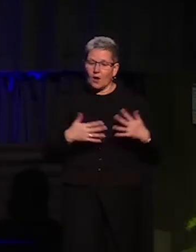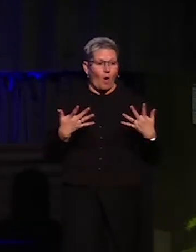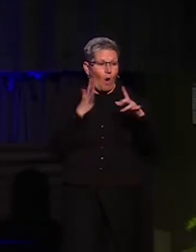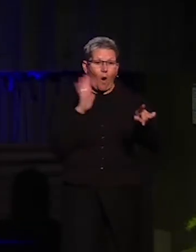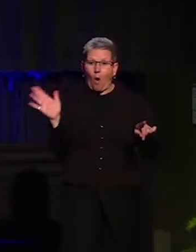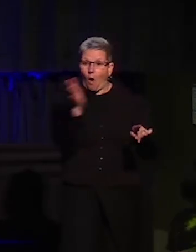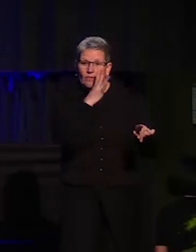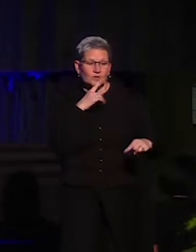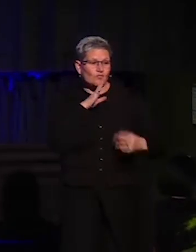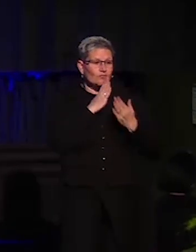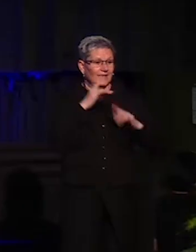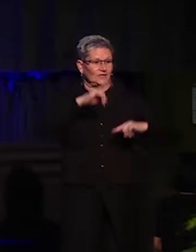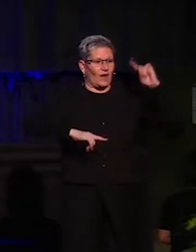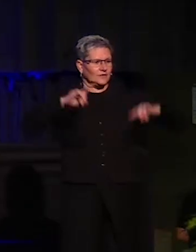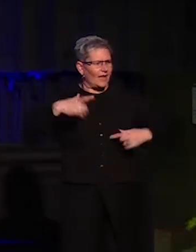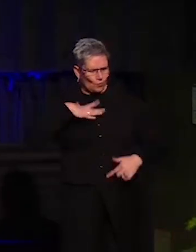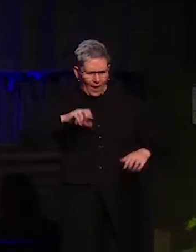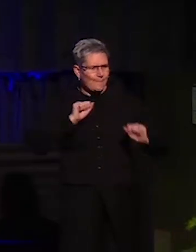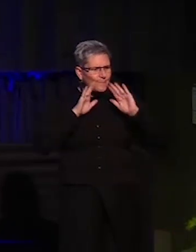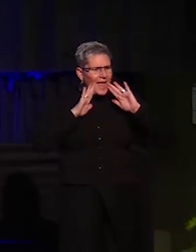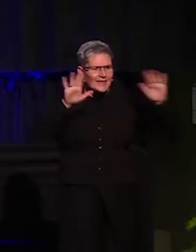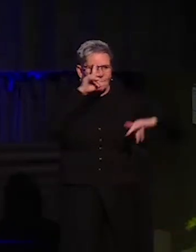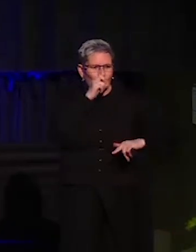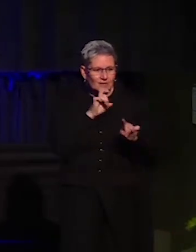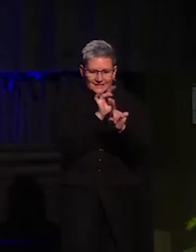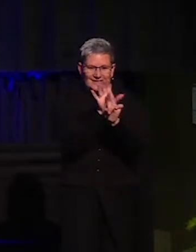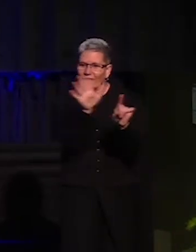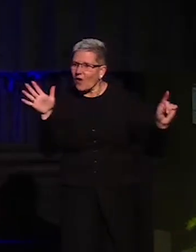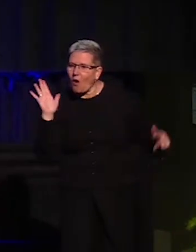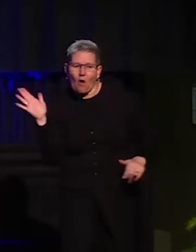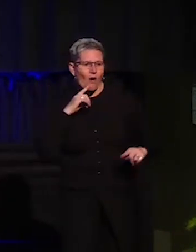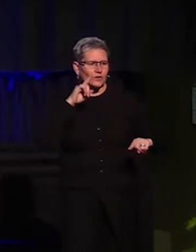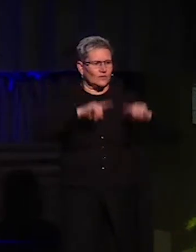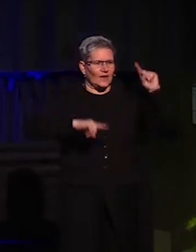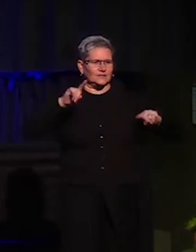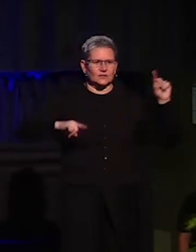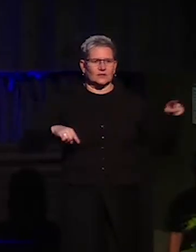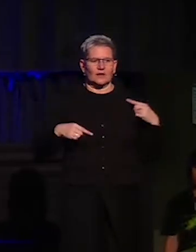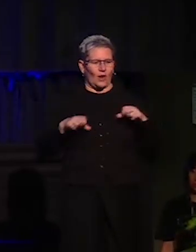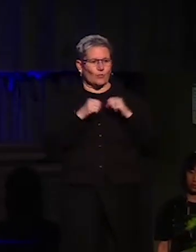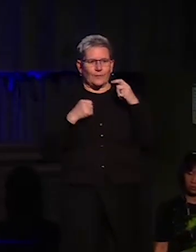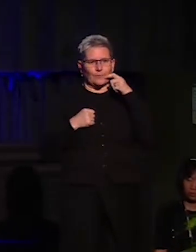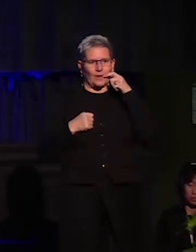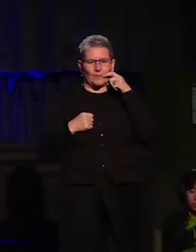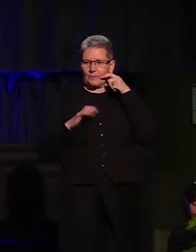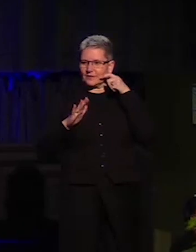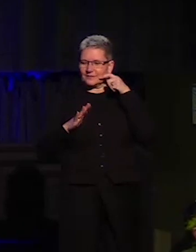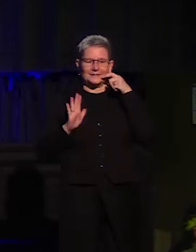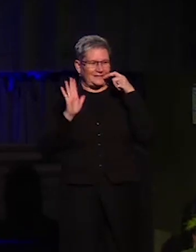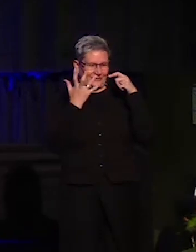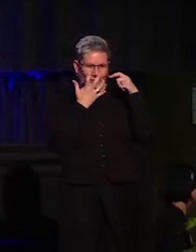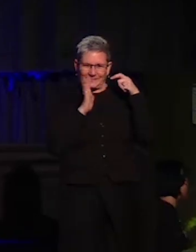diverse, and that's what makes us amazing, is how diverse we are. Have I broken my microphone already? Sorry, it's been happening all